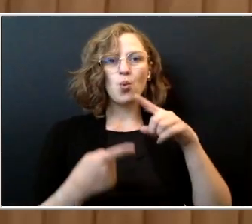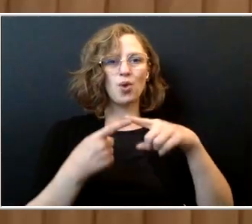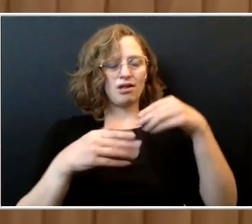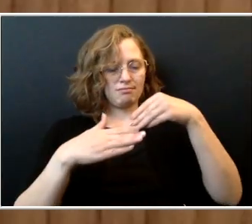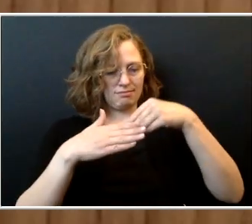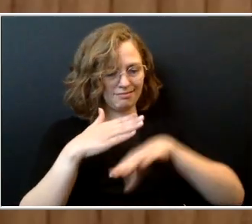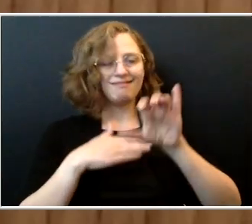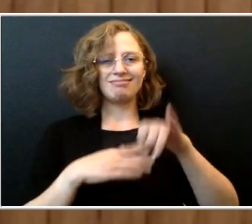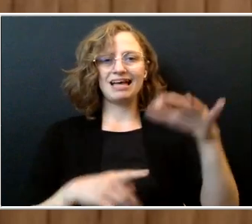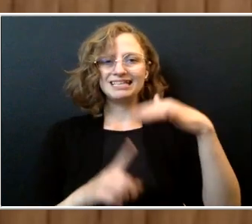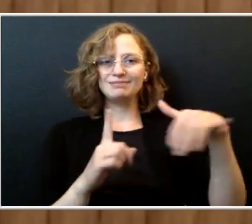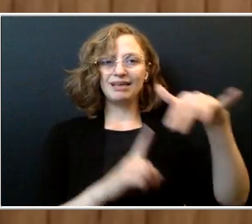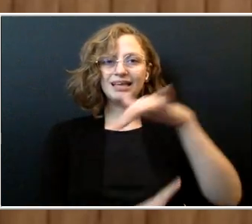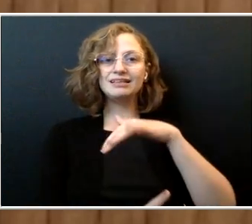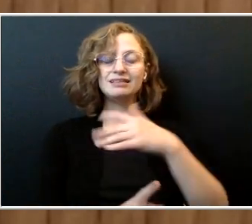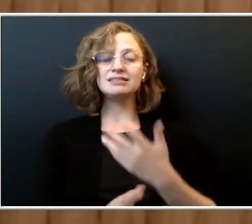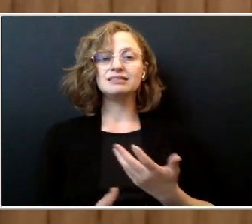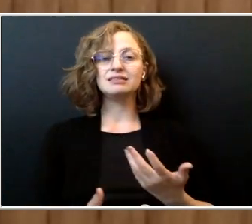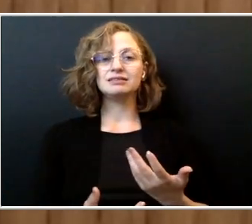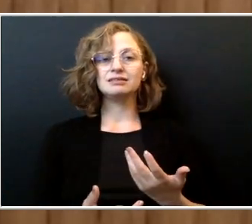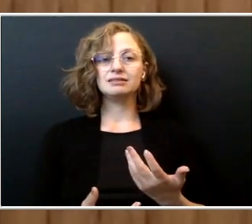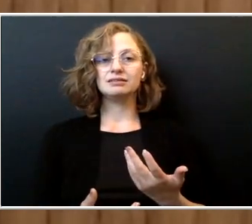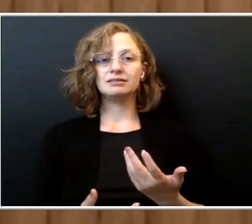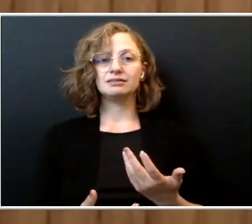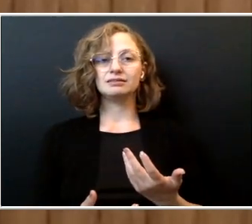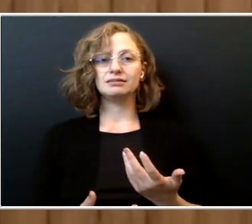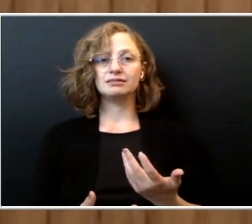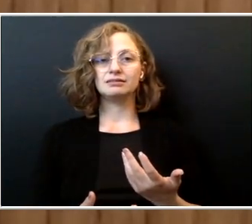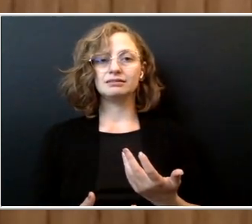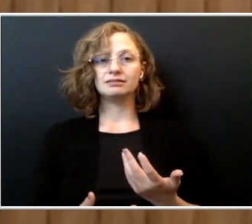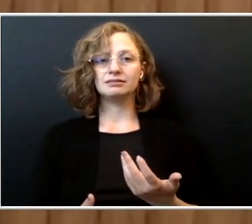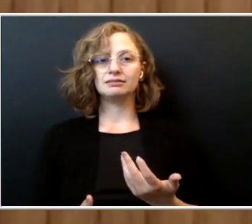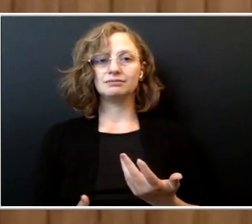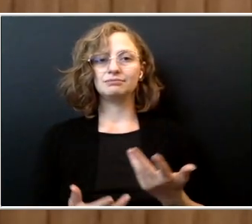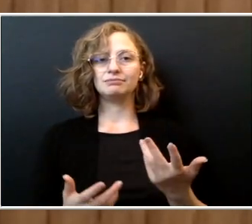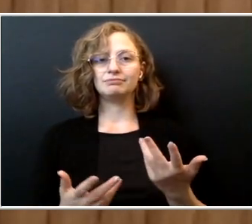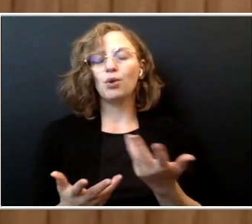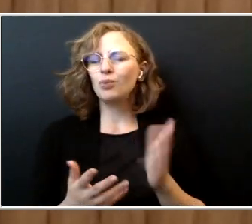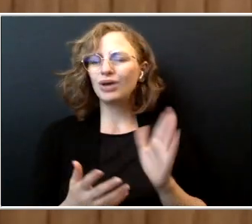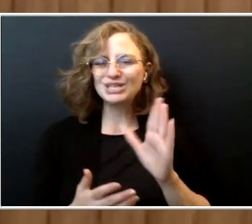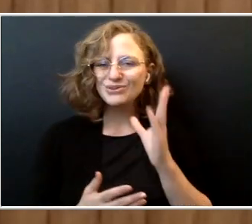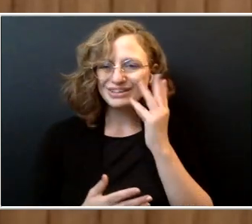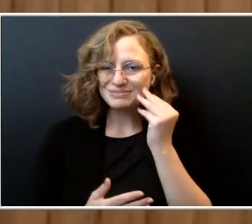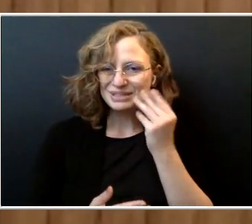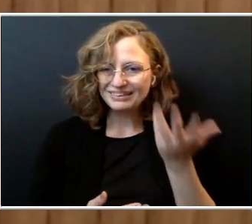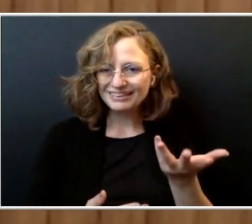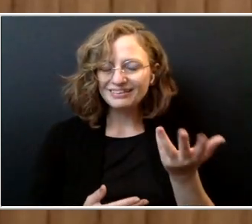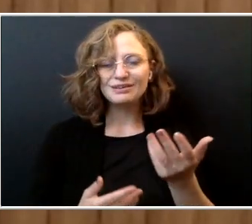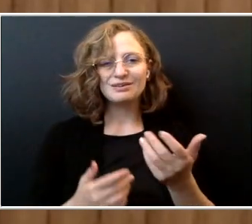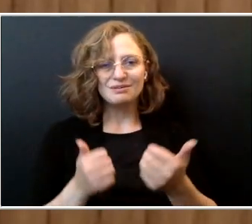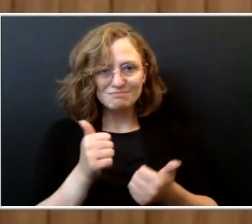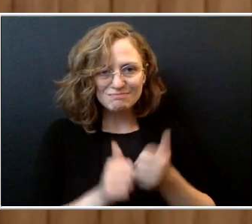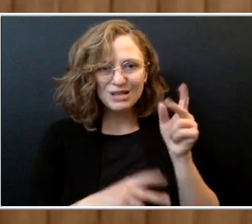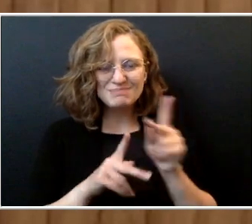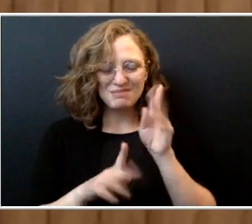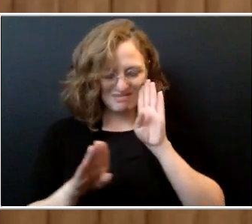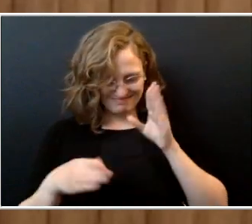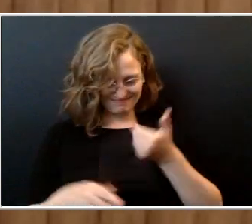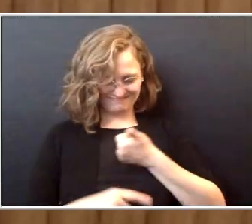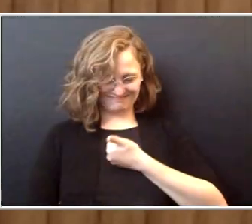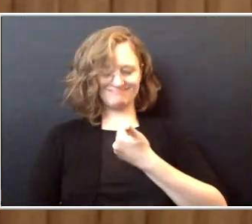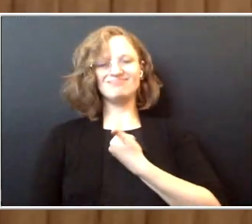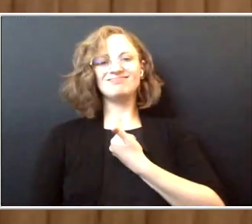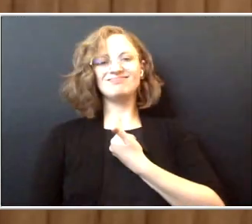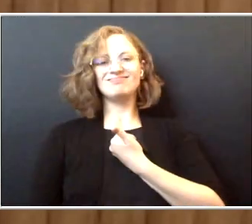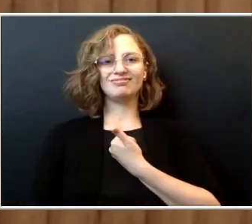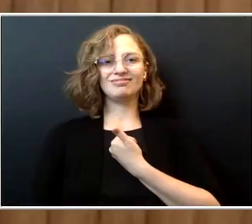right, are people, what is your experience there? Most of the time people find that most people are focused on themselves once they get there.